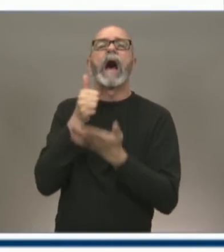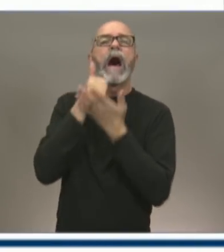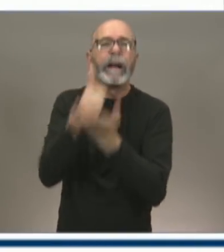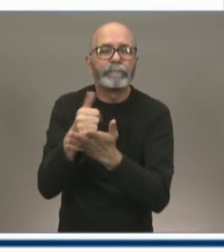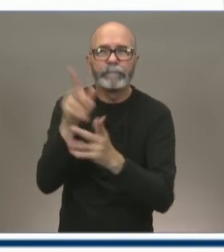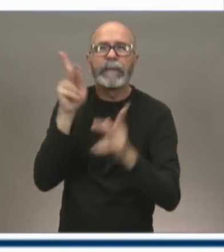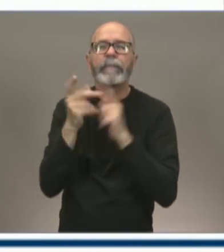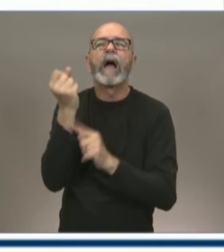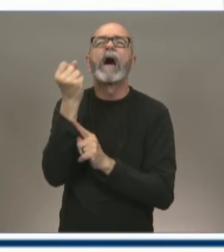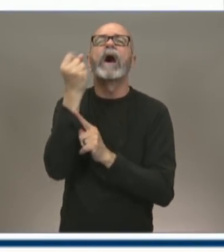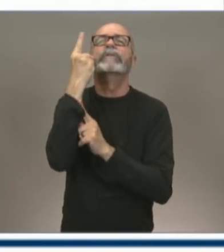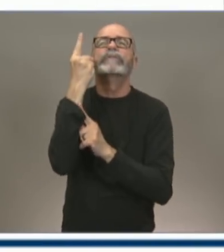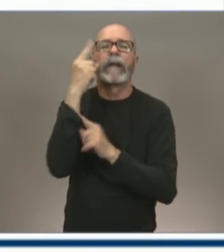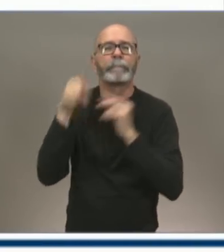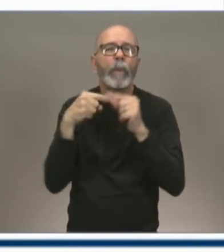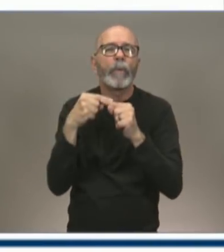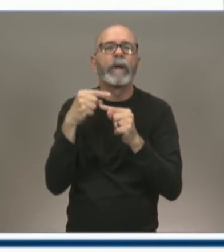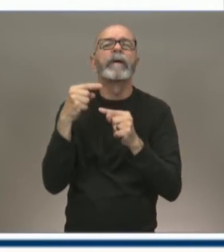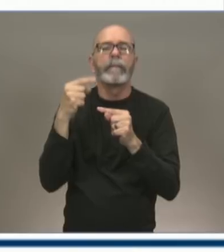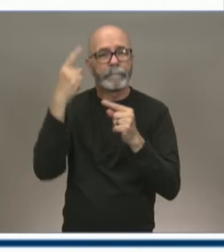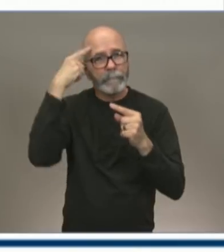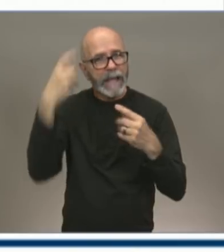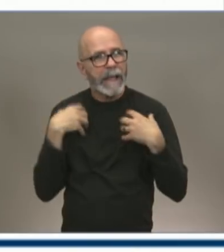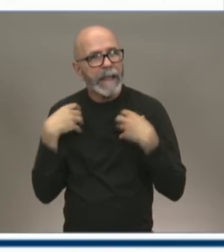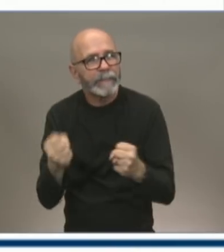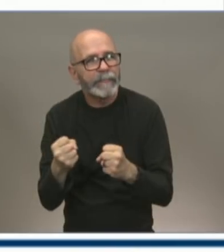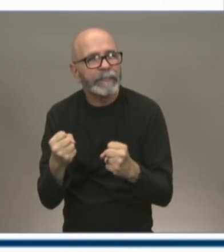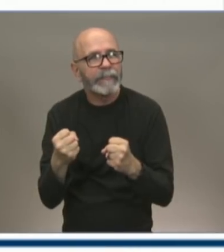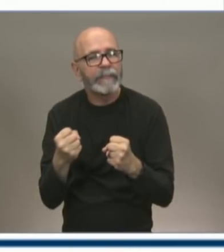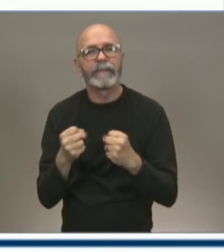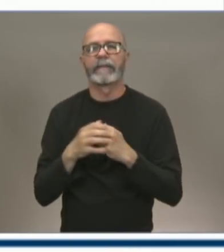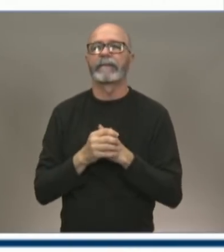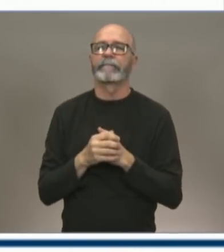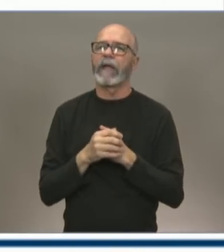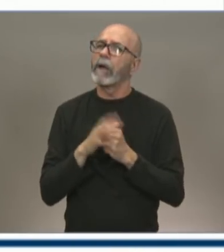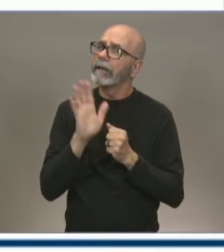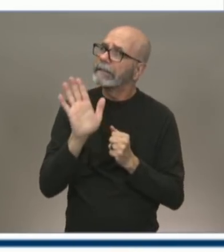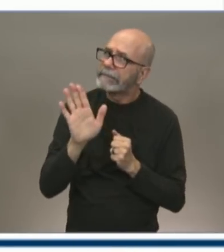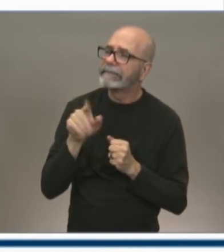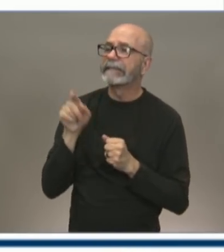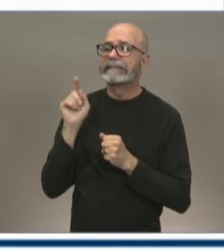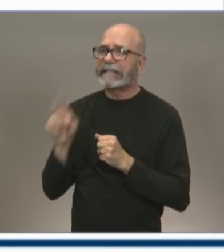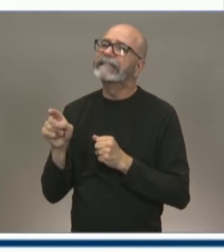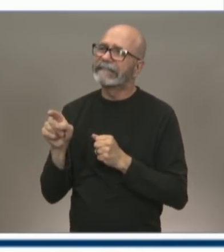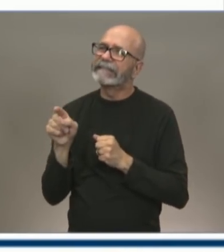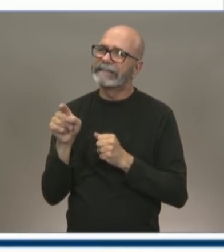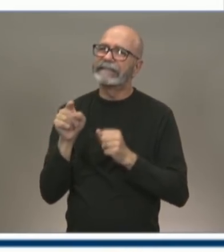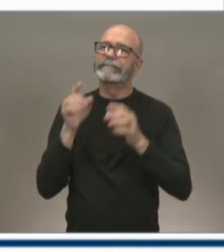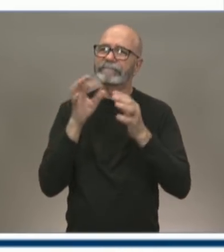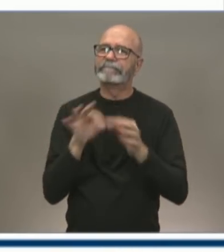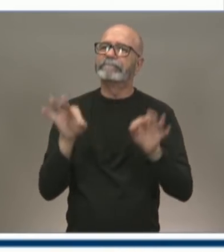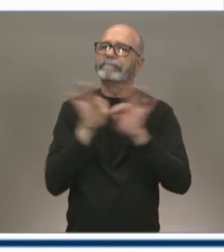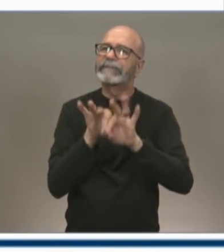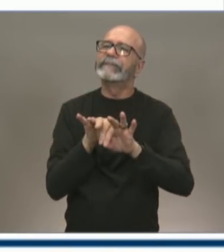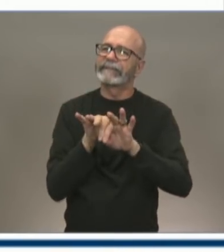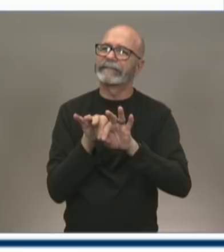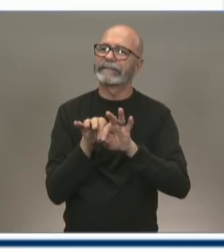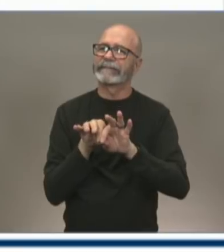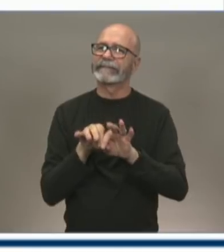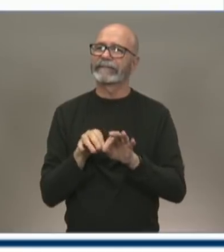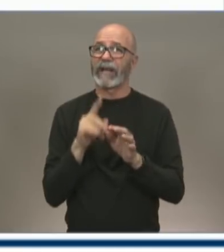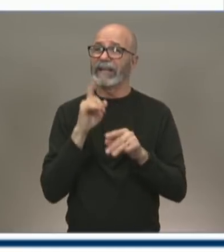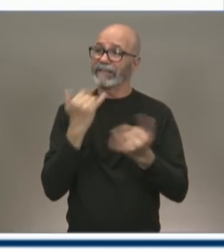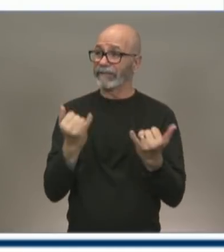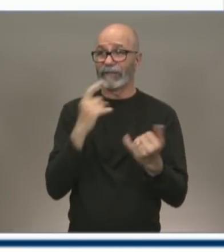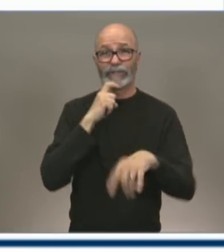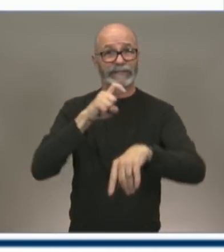mental health, taking the conversation around mental health mainstream. We are living in difficult and extraordinary